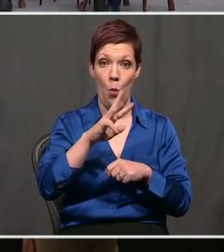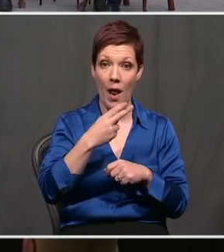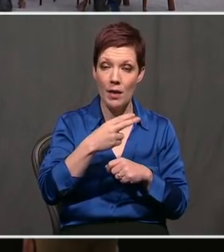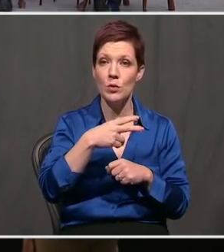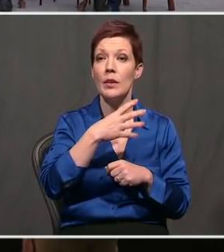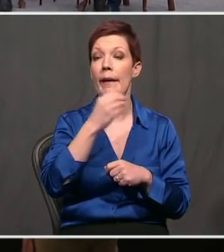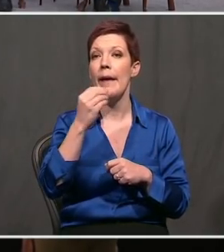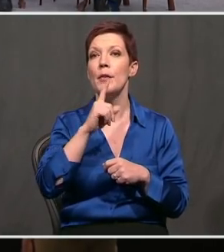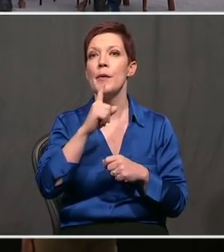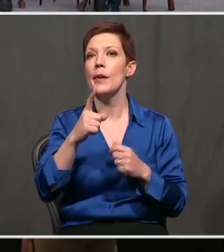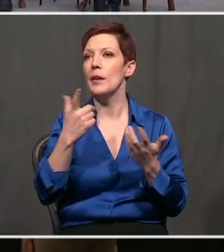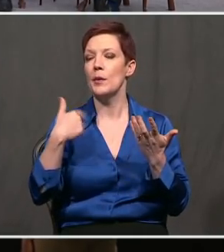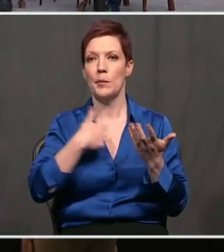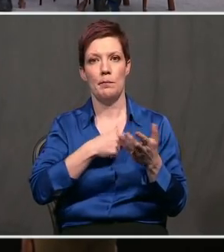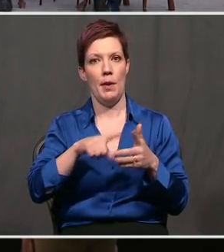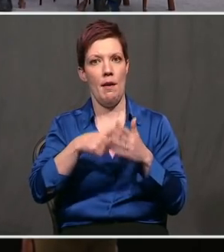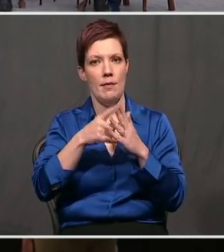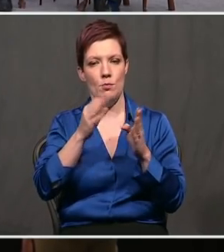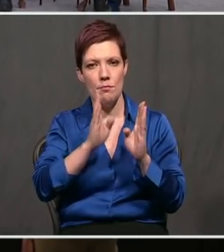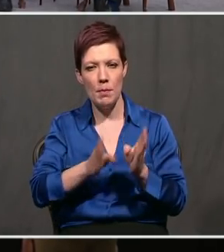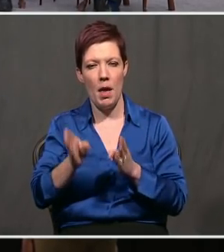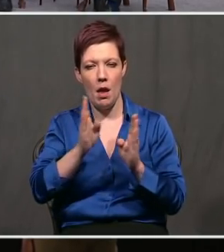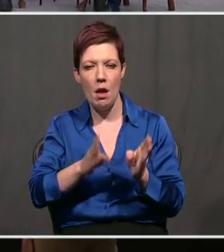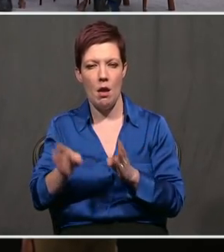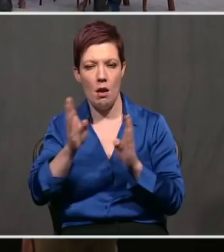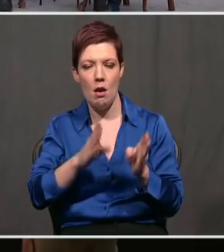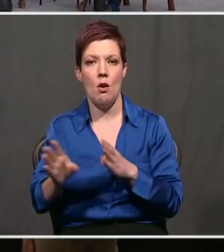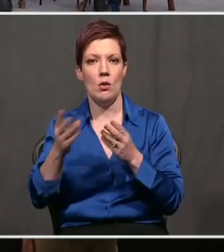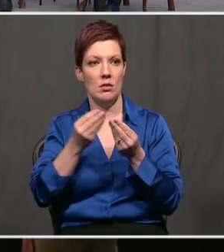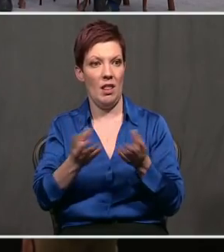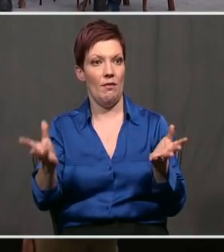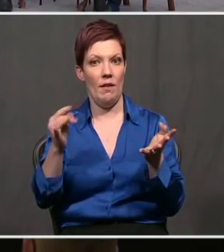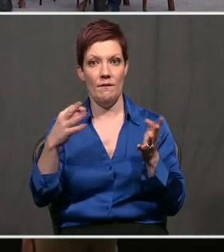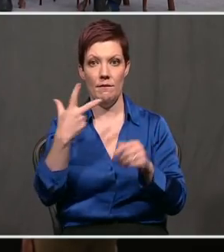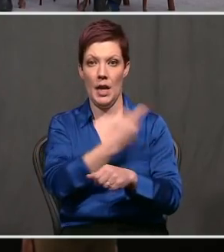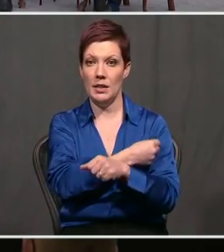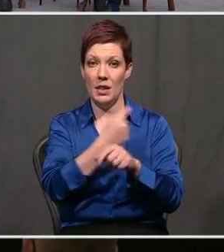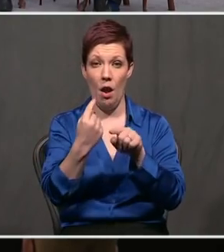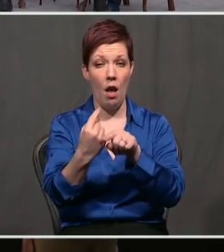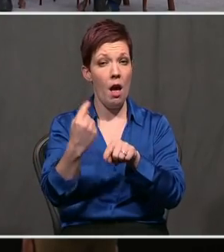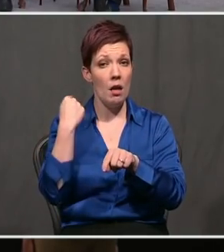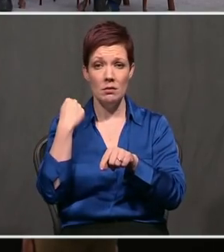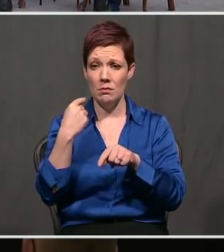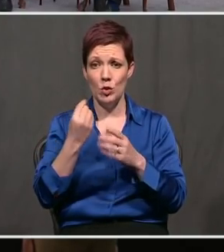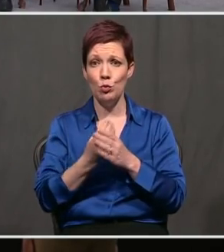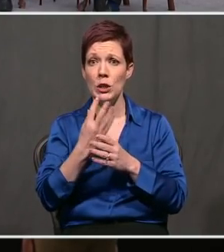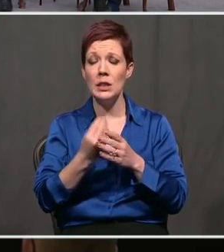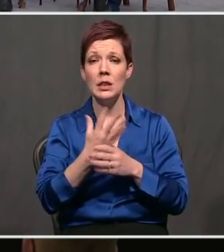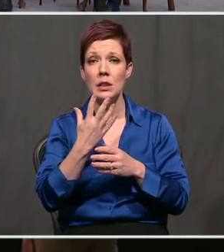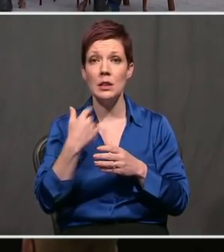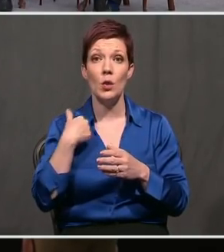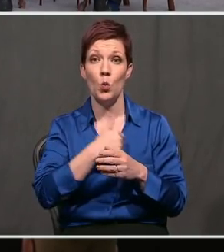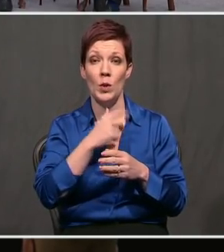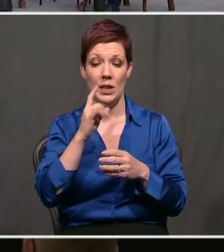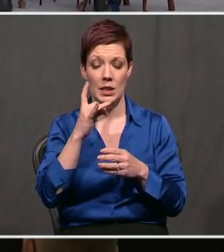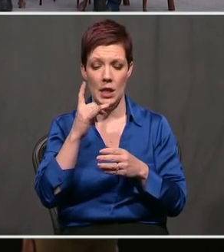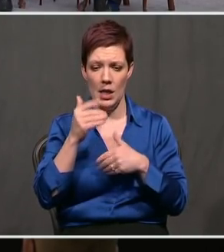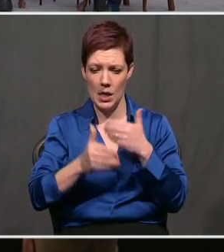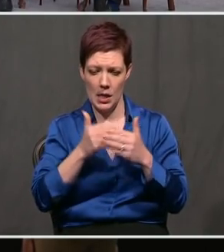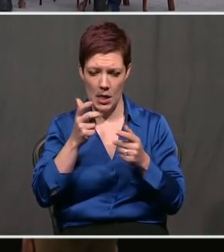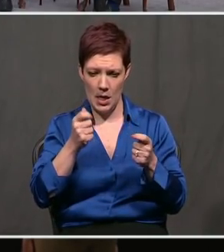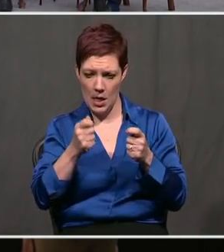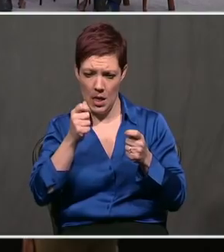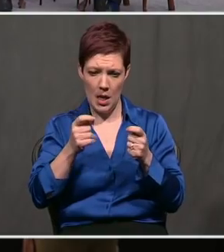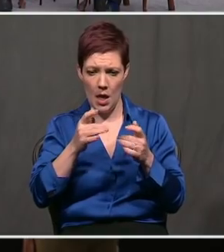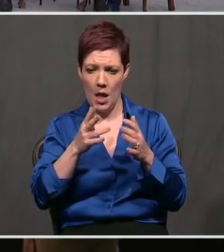began preparing for the delivery of these vaccines going all the way back to the spring. And we have accelerated that over the